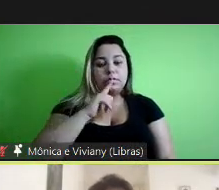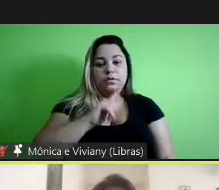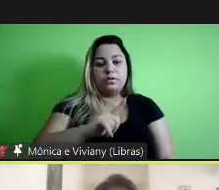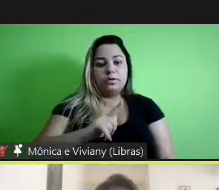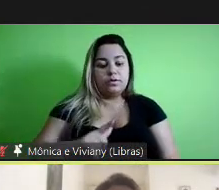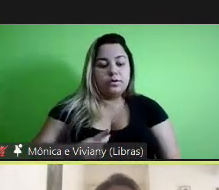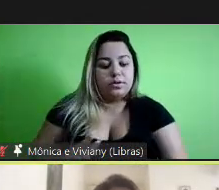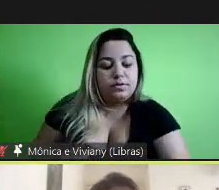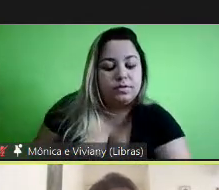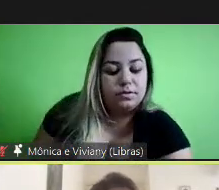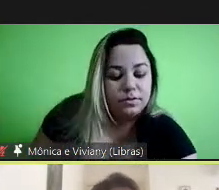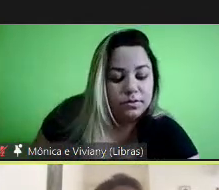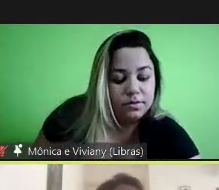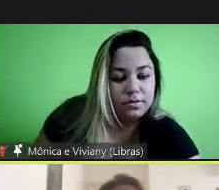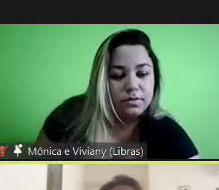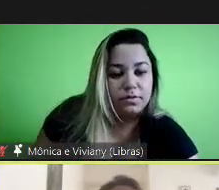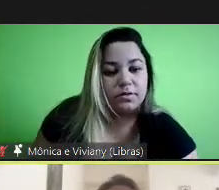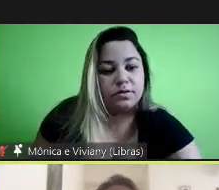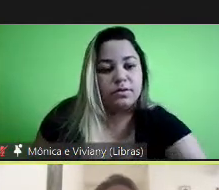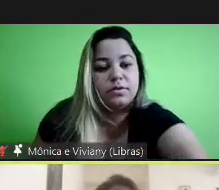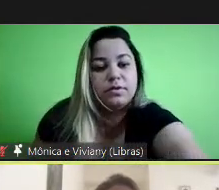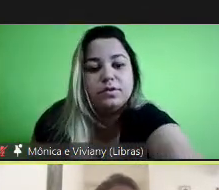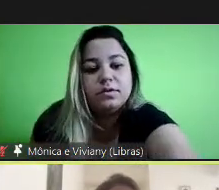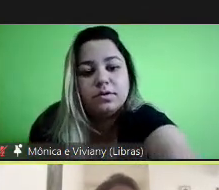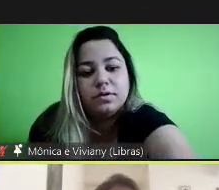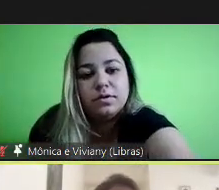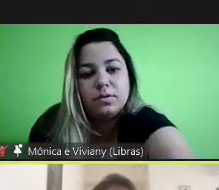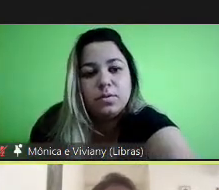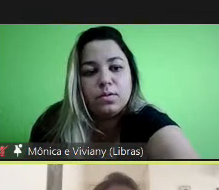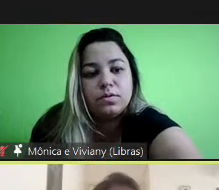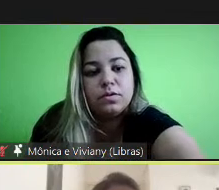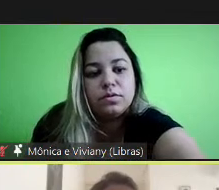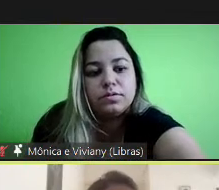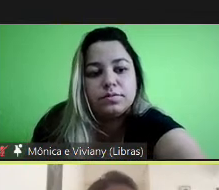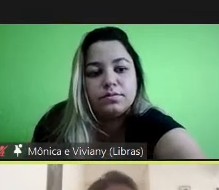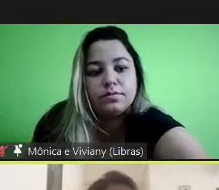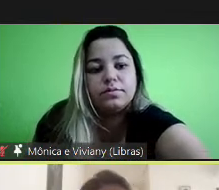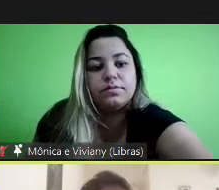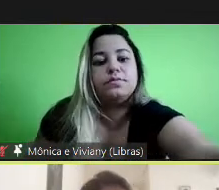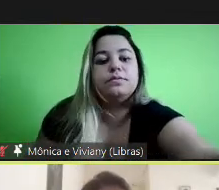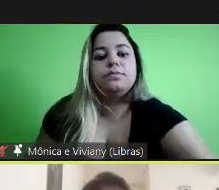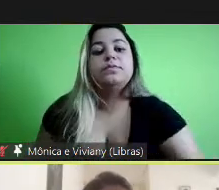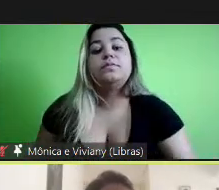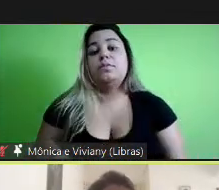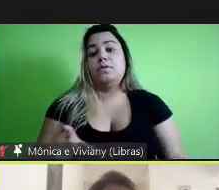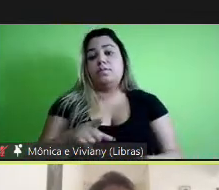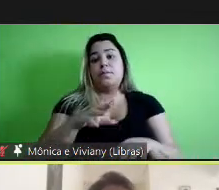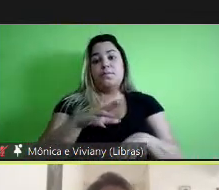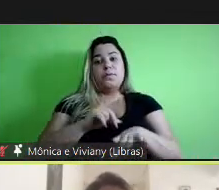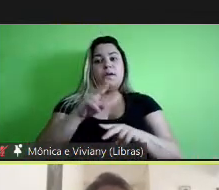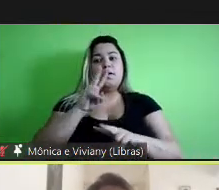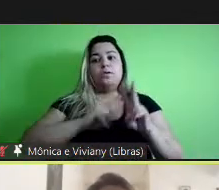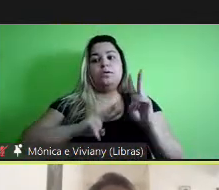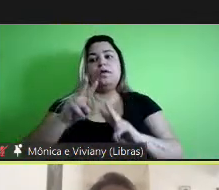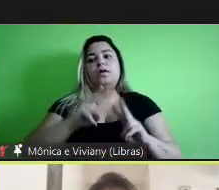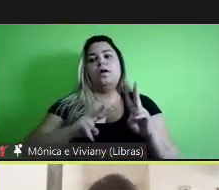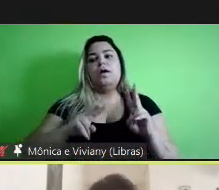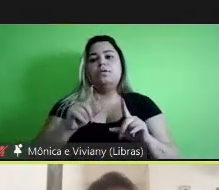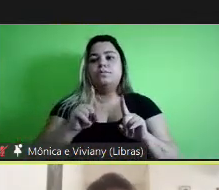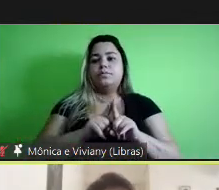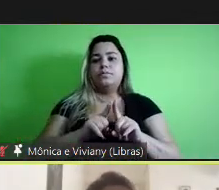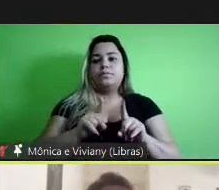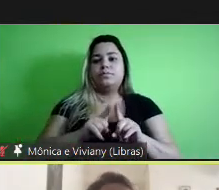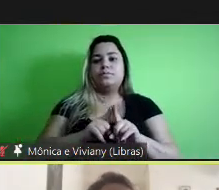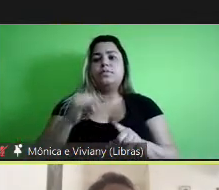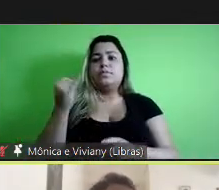is população. essential Quando to vem think alguém about tratar the com AVC, com health of infarto, a a gente sabe que population. simplesmente é When porque there is a heart attack and when there is será que